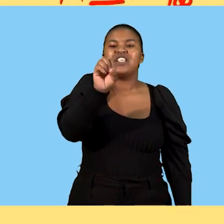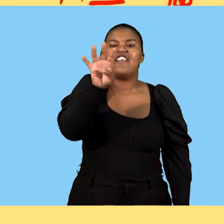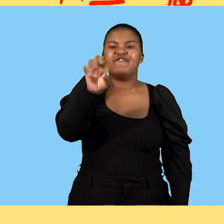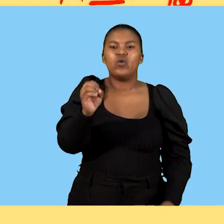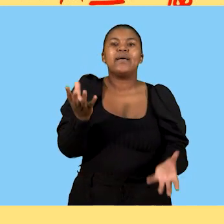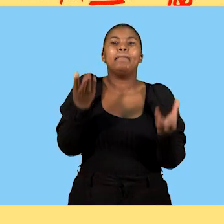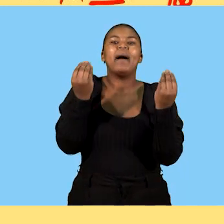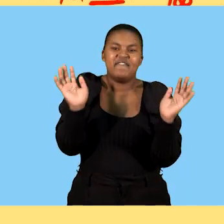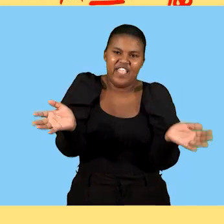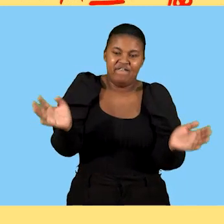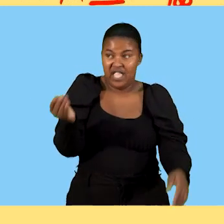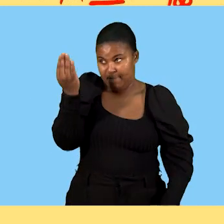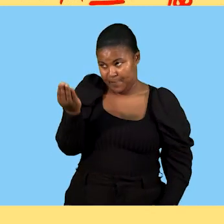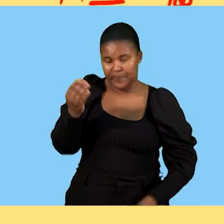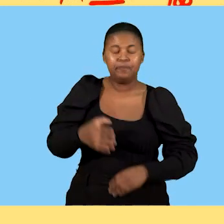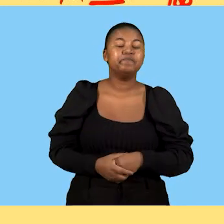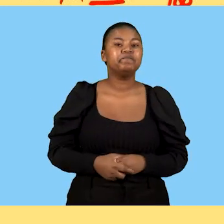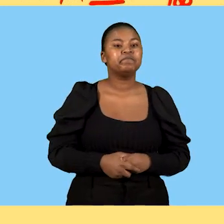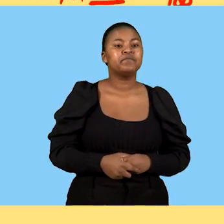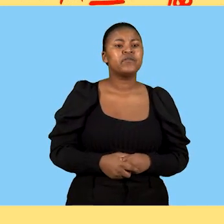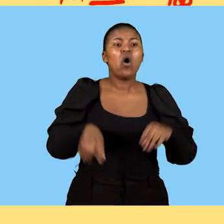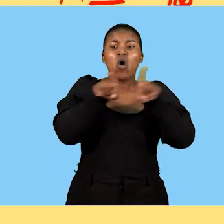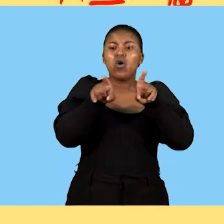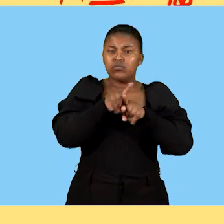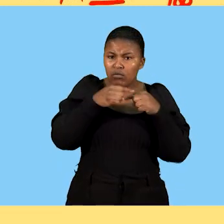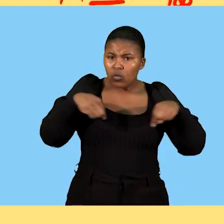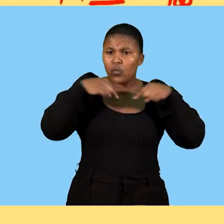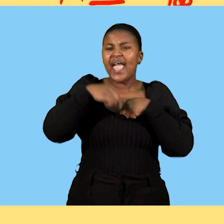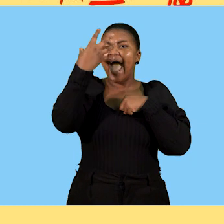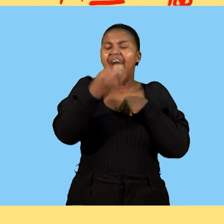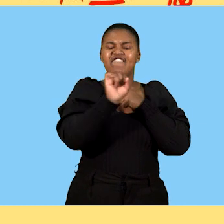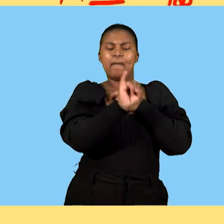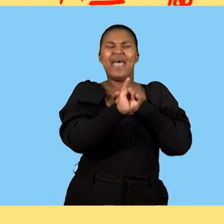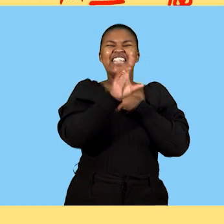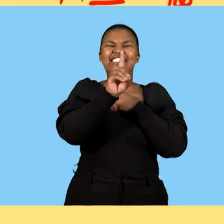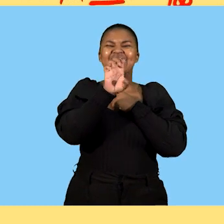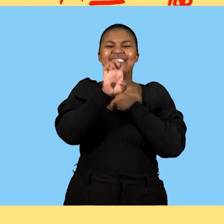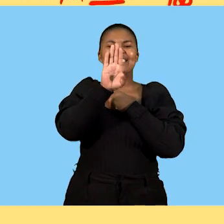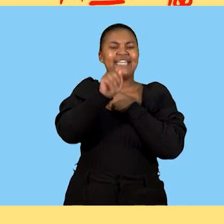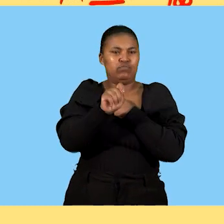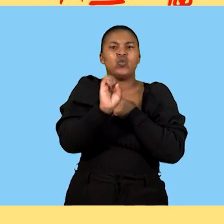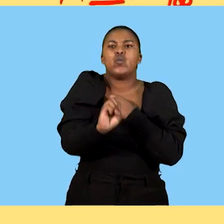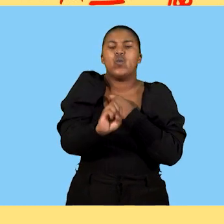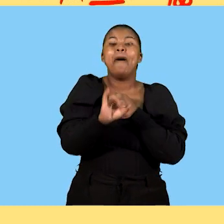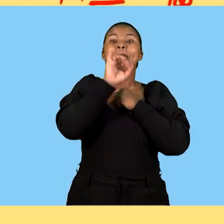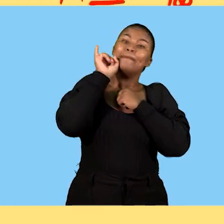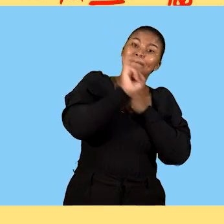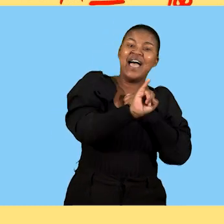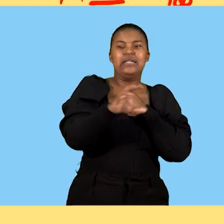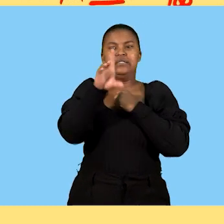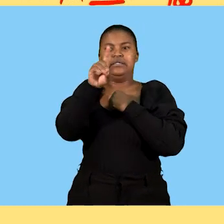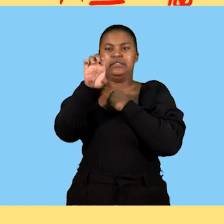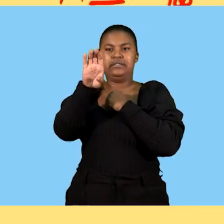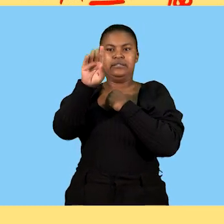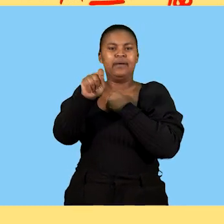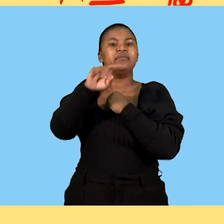received, 1,040. And we also have now bad debts, And bad